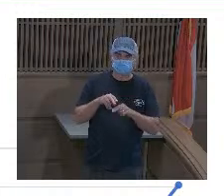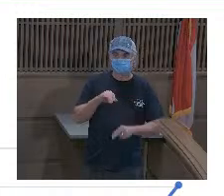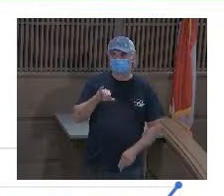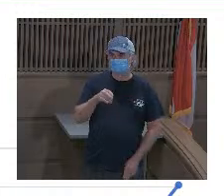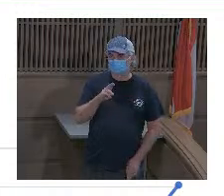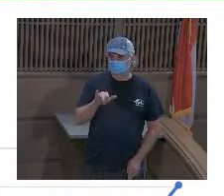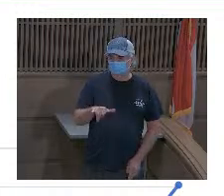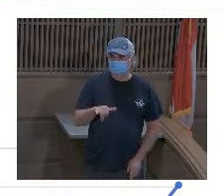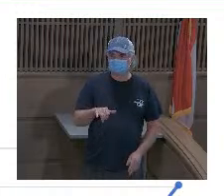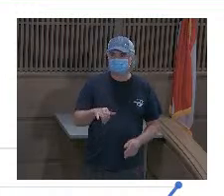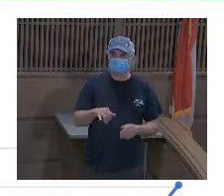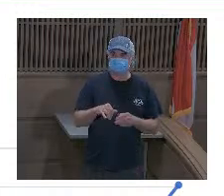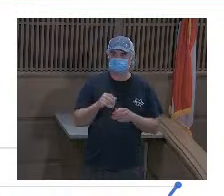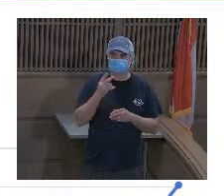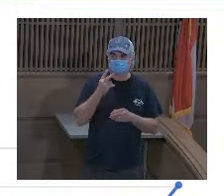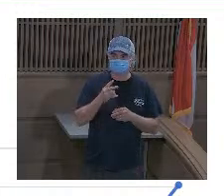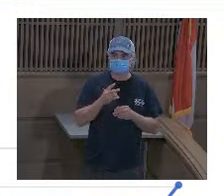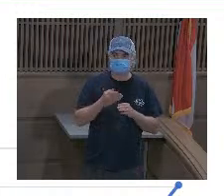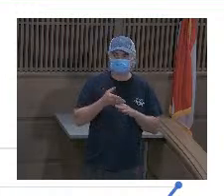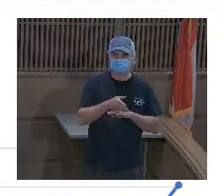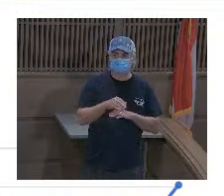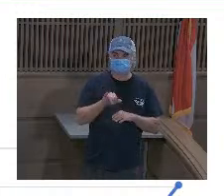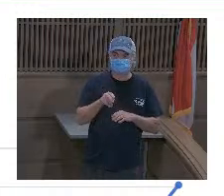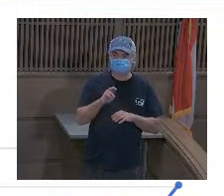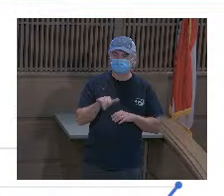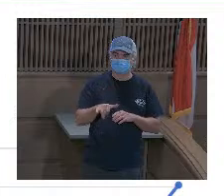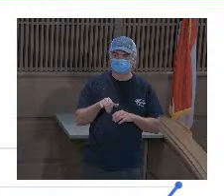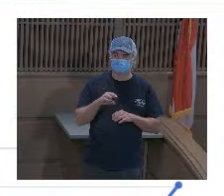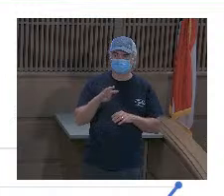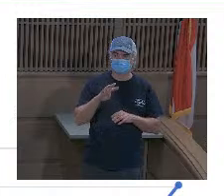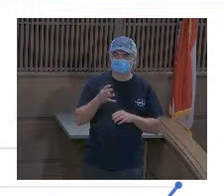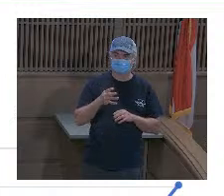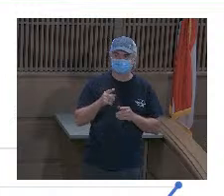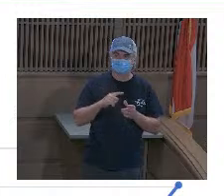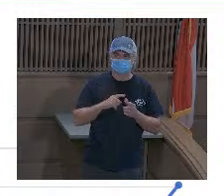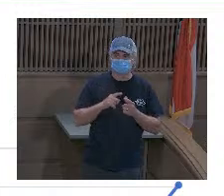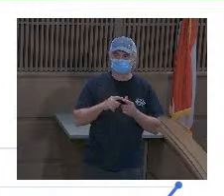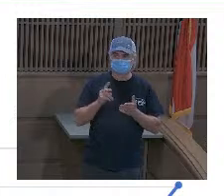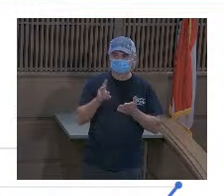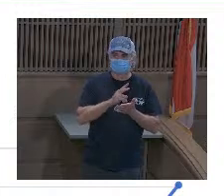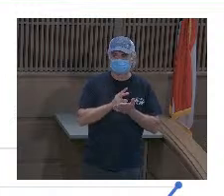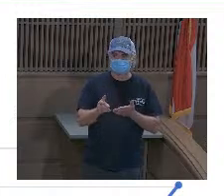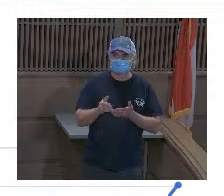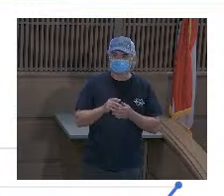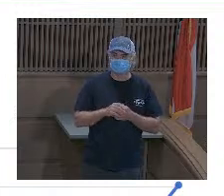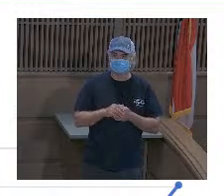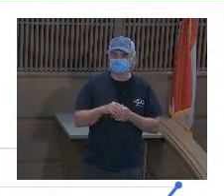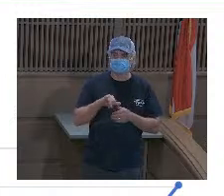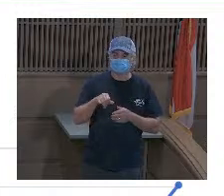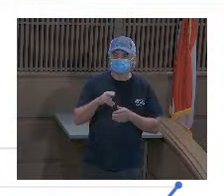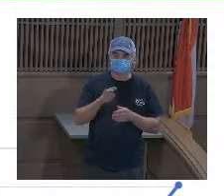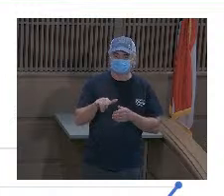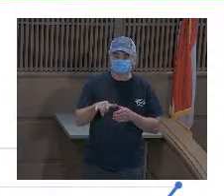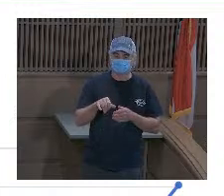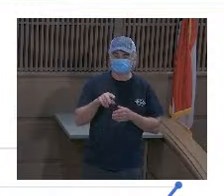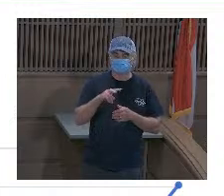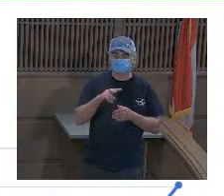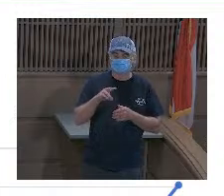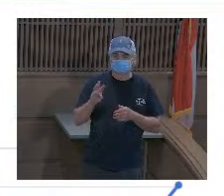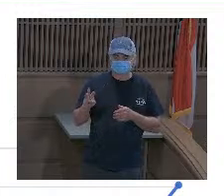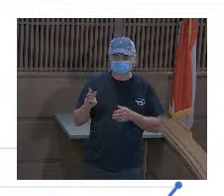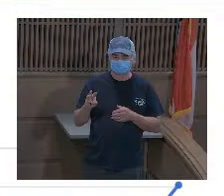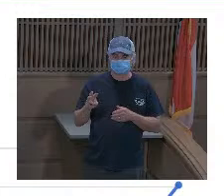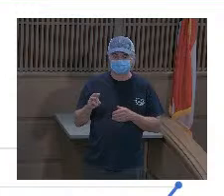You see the fallout after July 4th, and then this week, the 2-week period, July 26,